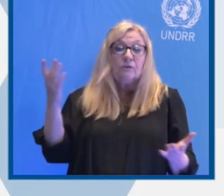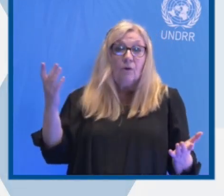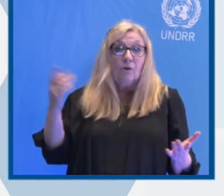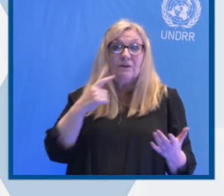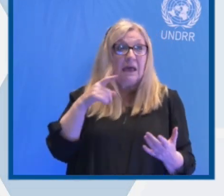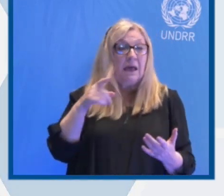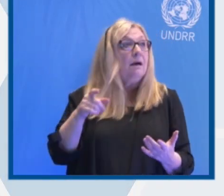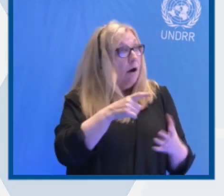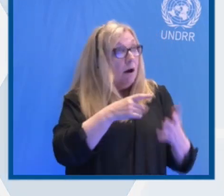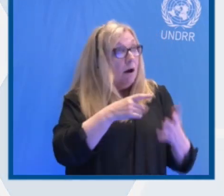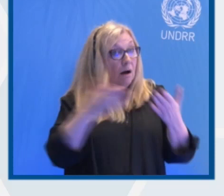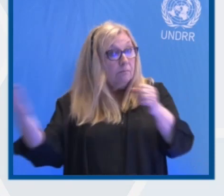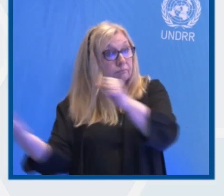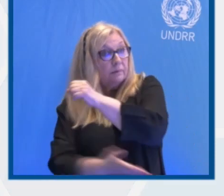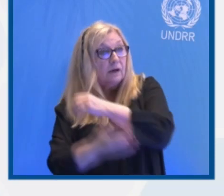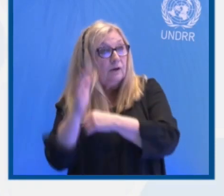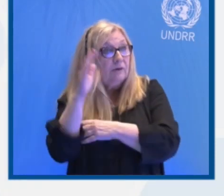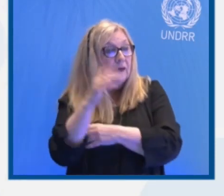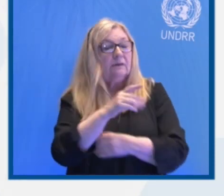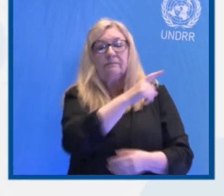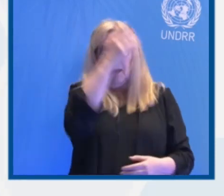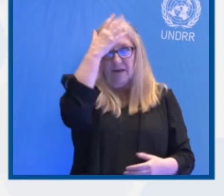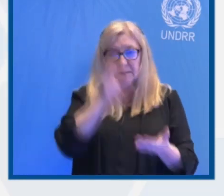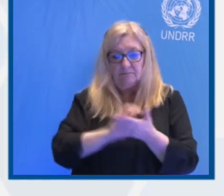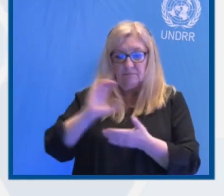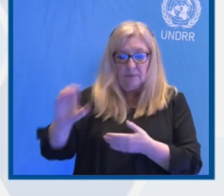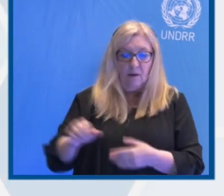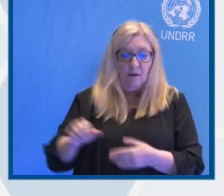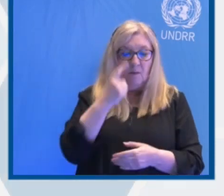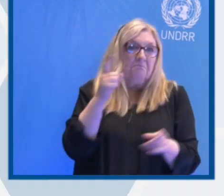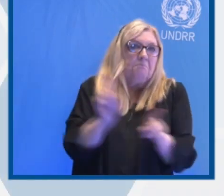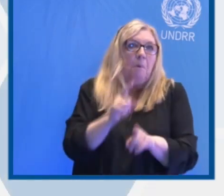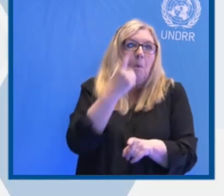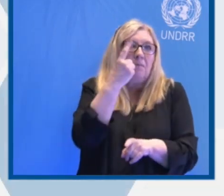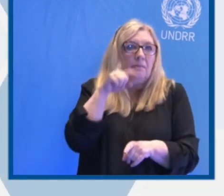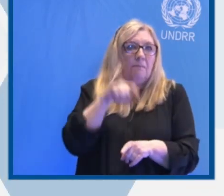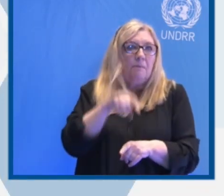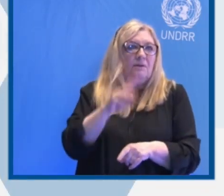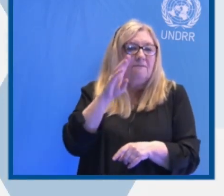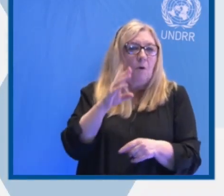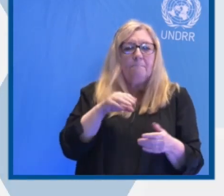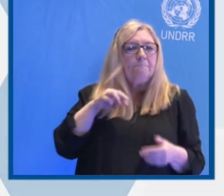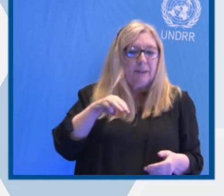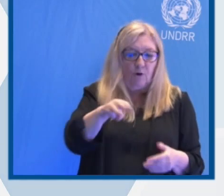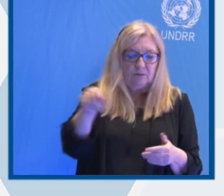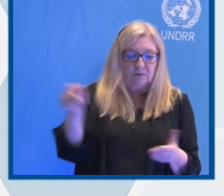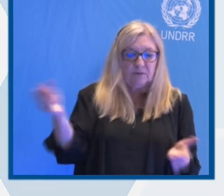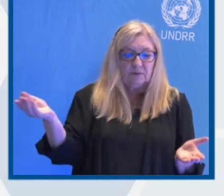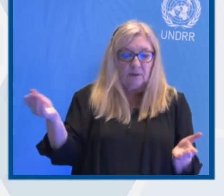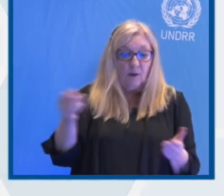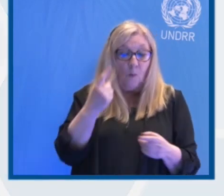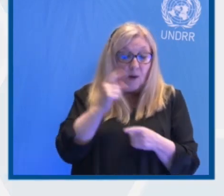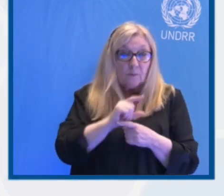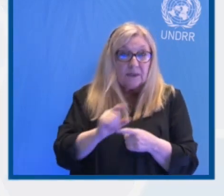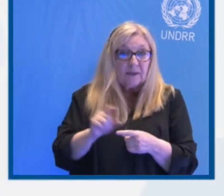So they gave them 1 week to make sure they prepare themselves that we're going to cut the tree, and they kept bargaining that they wanted